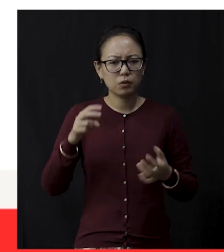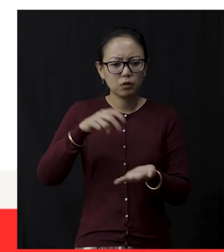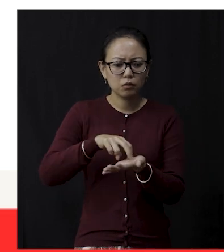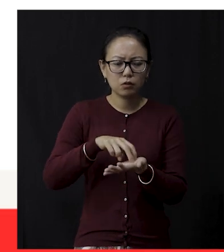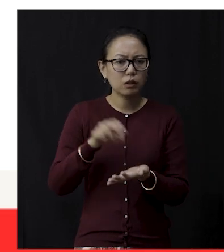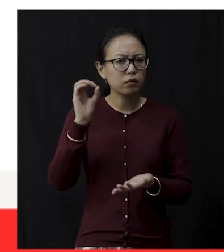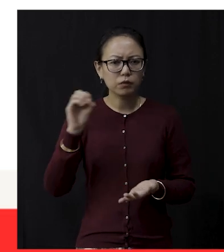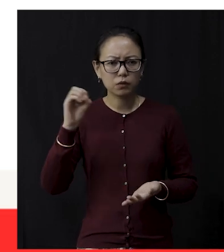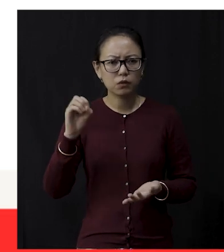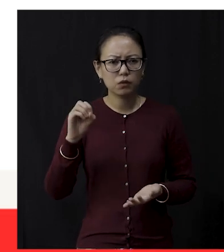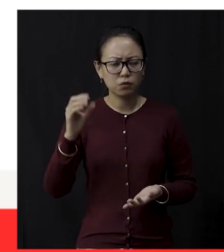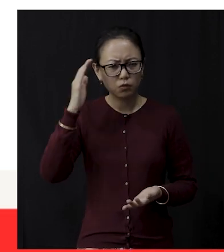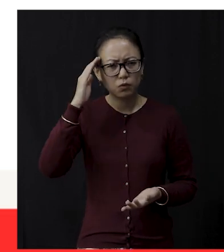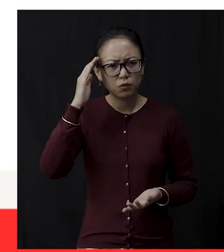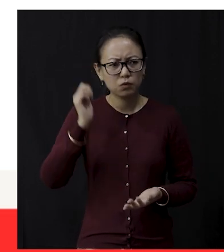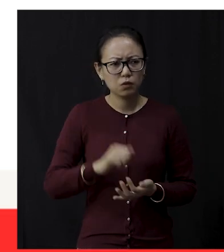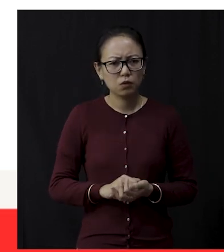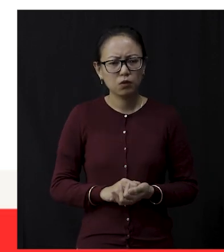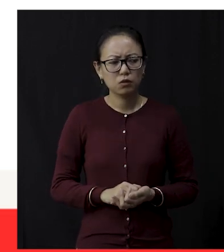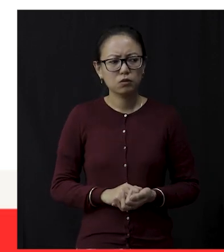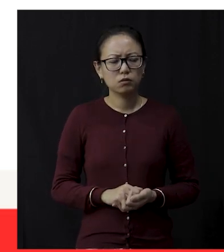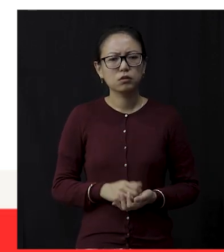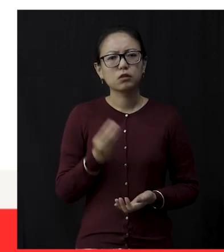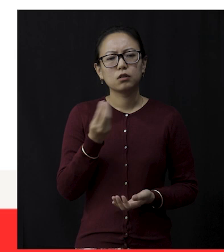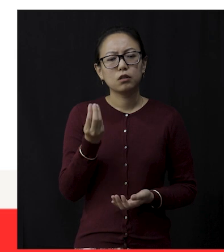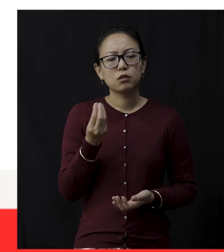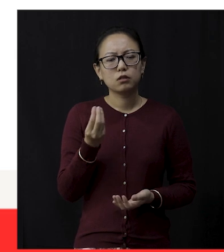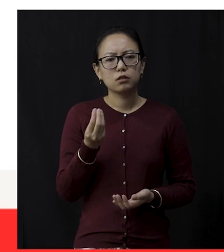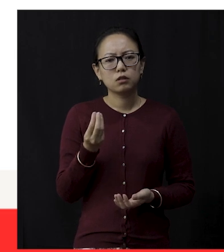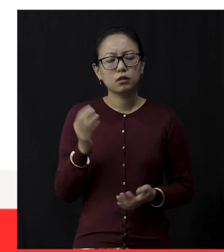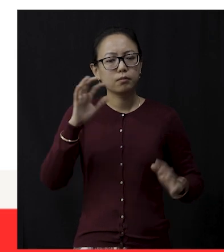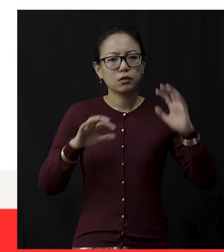example here, and that is, are you ready? There's a snake.